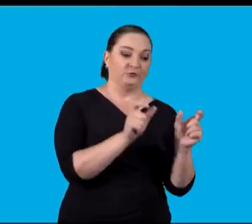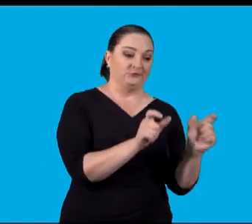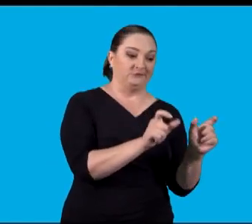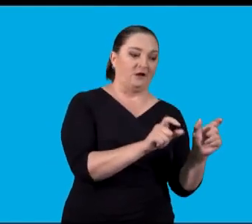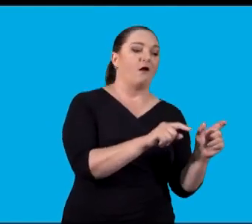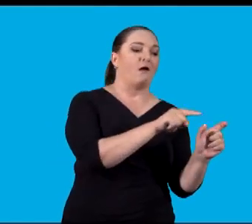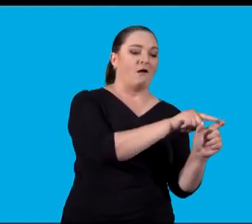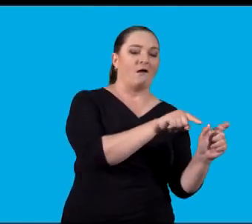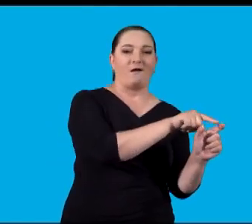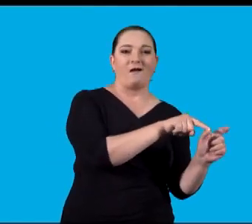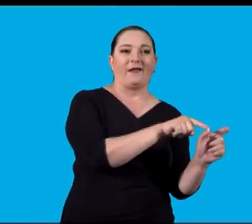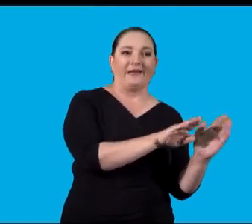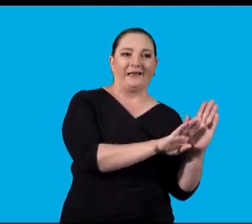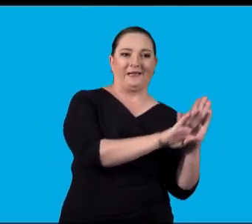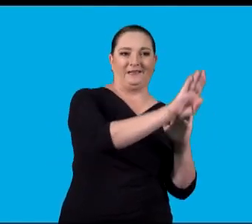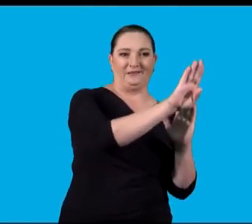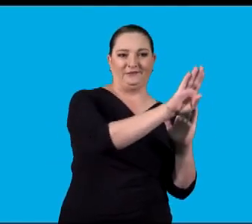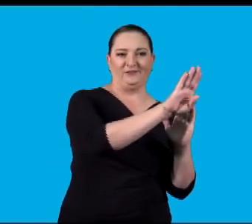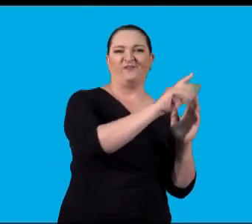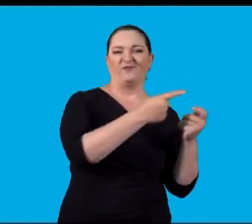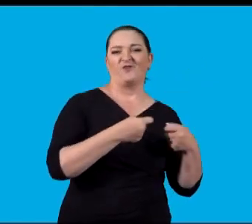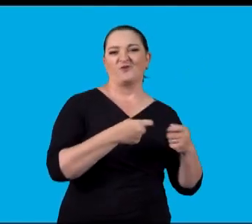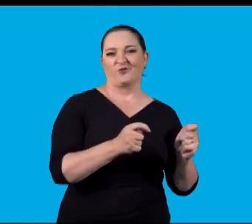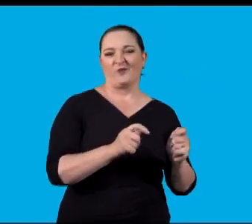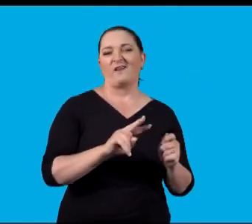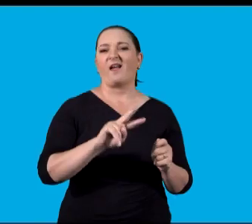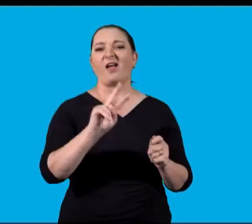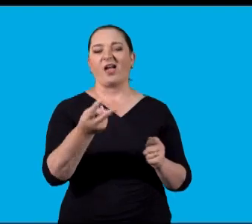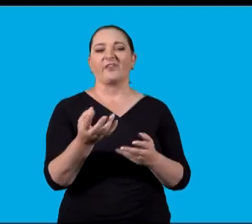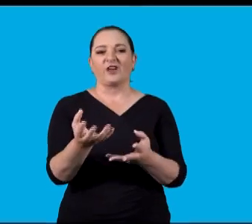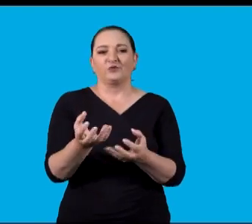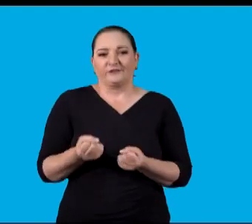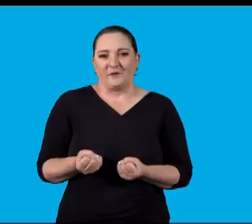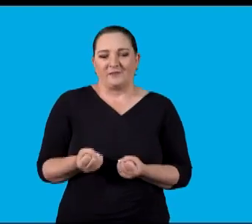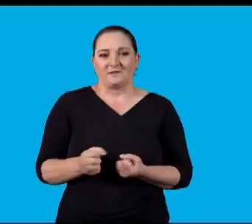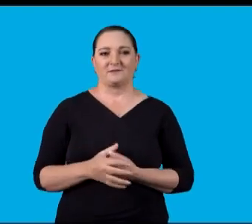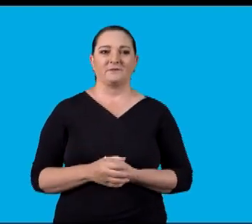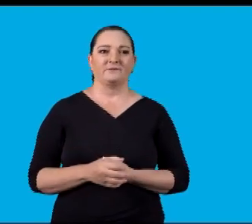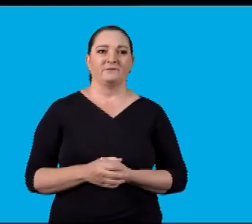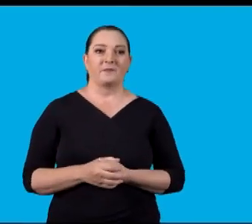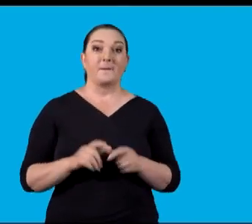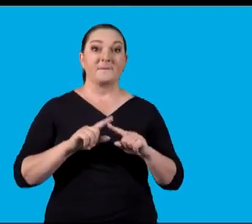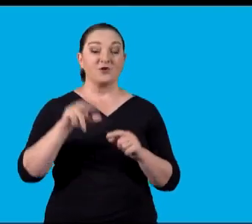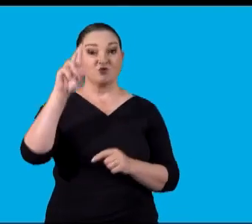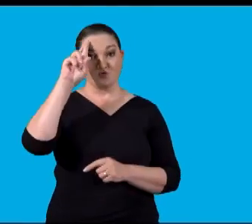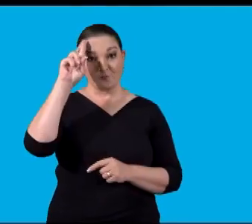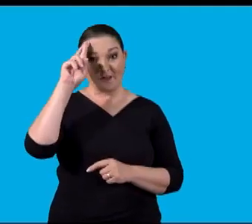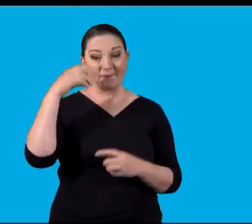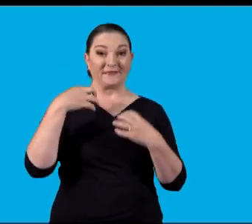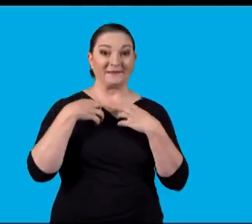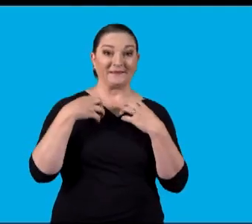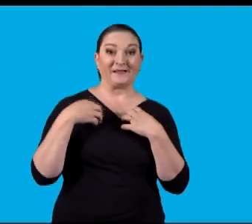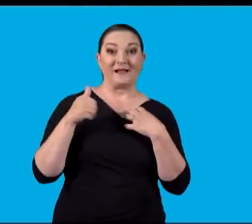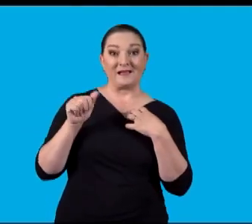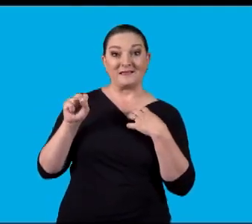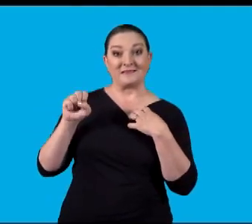correct answer. It is an increase in trade and other receivables. And then remember, it's an asset.